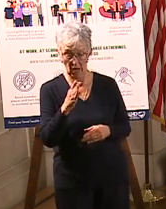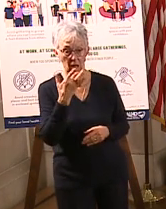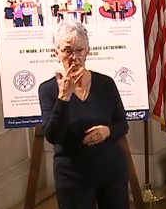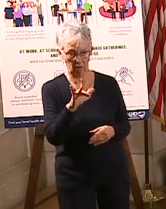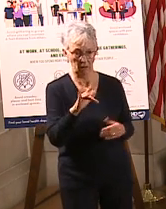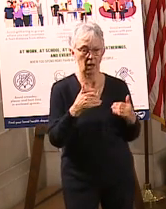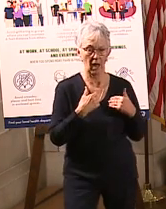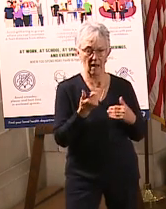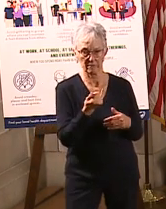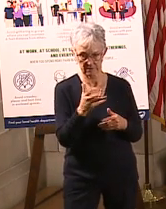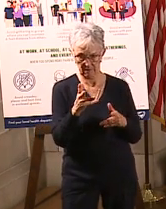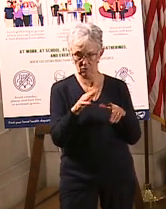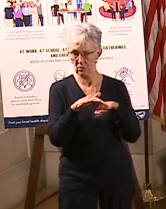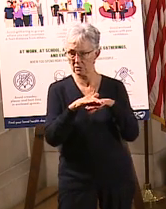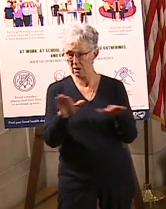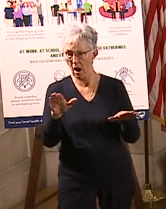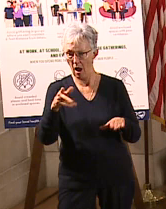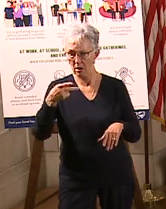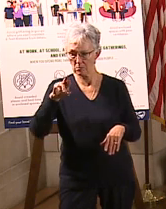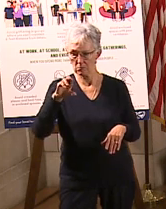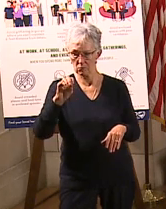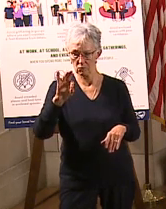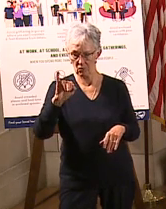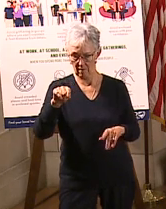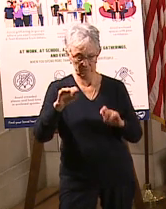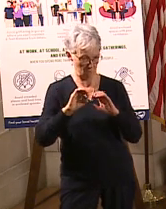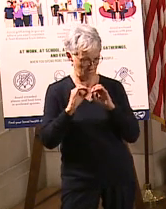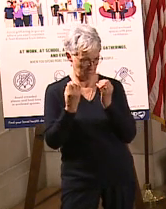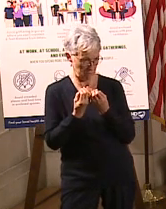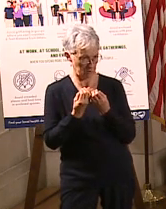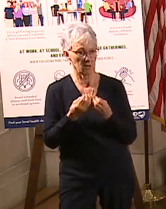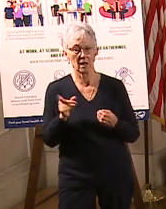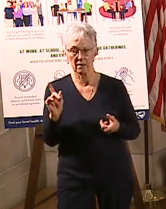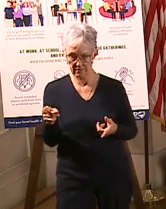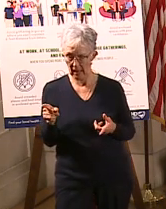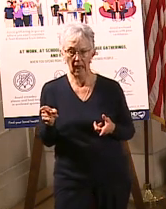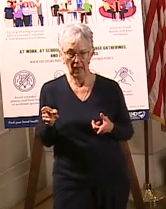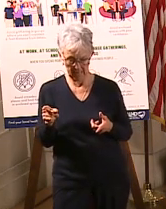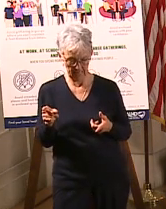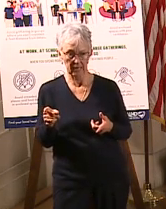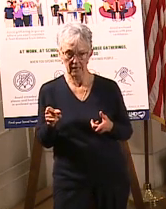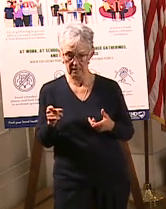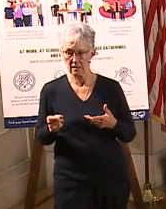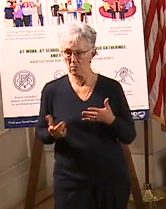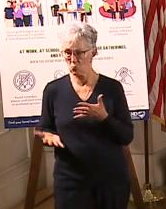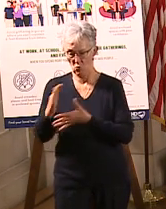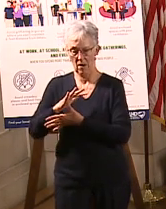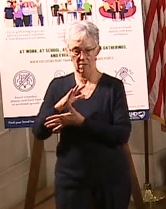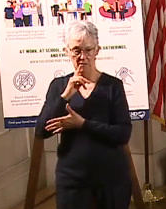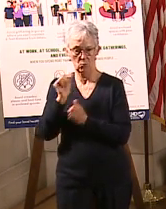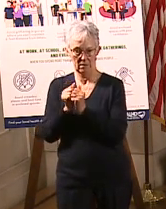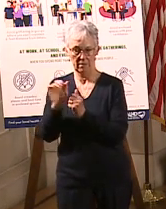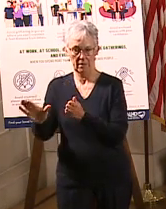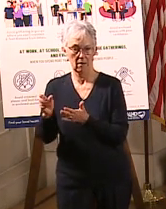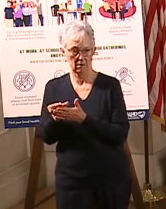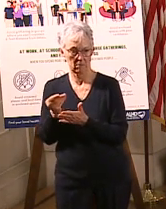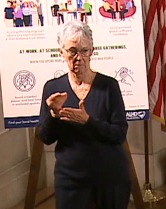nonprofit organizations that have really stepped up and have made this a priority for their funding purposes.